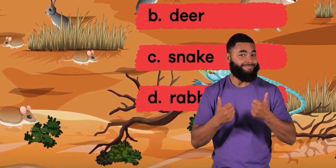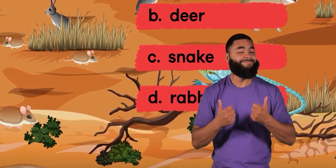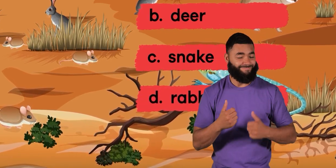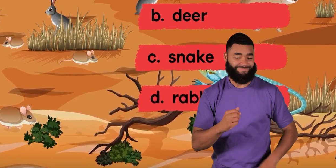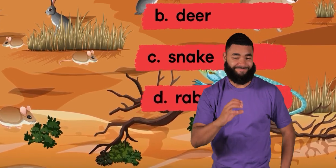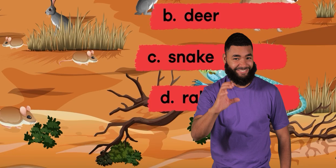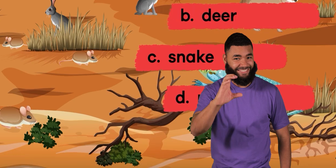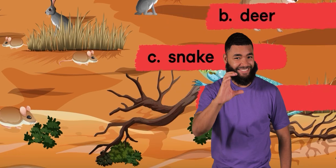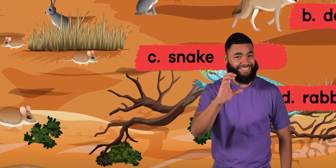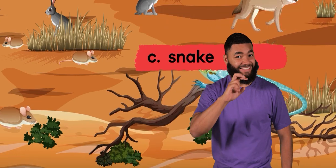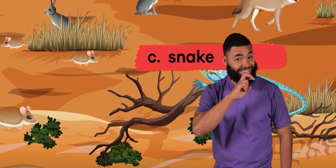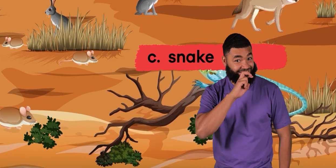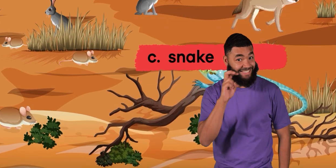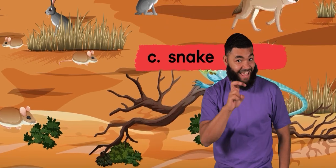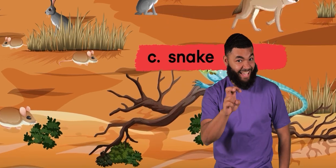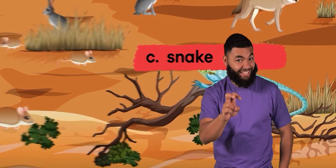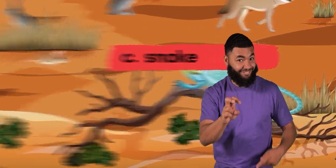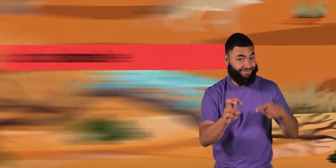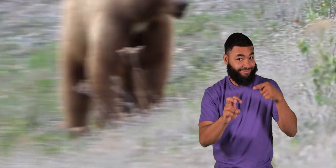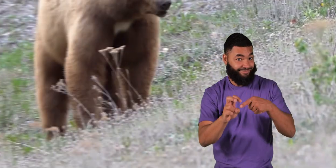C. Snake